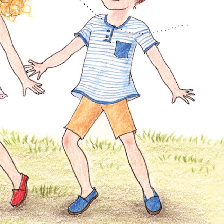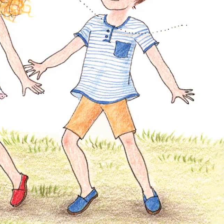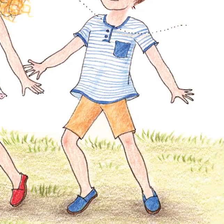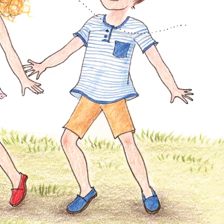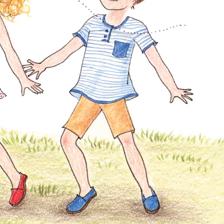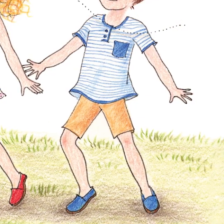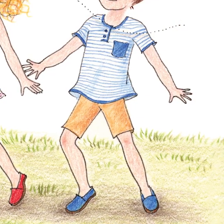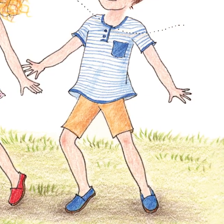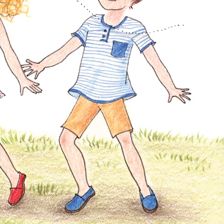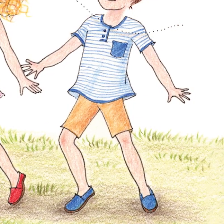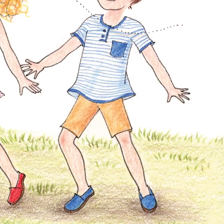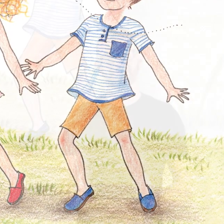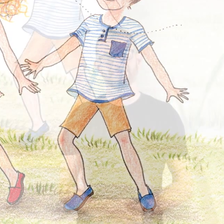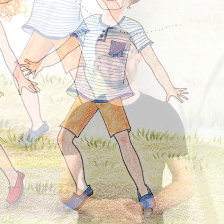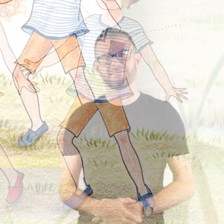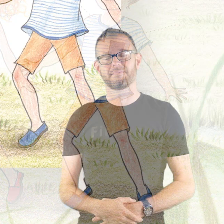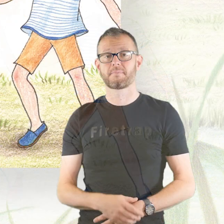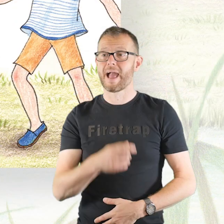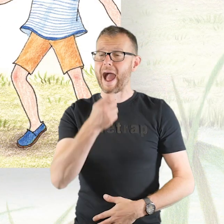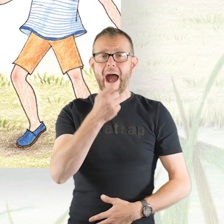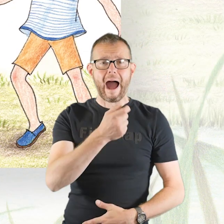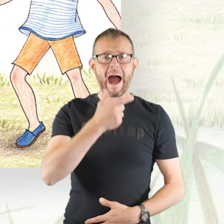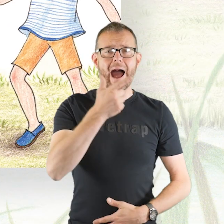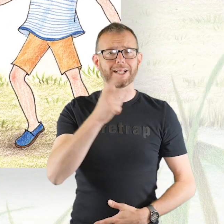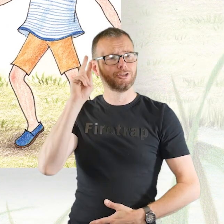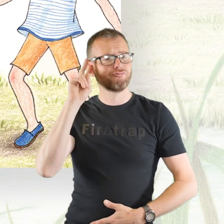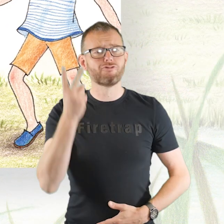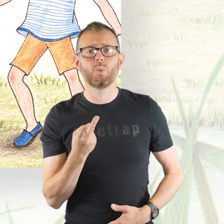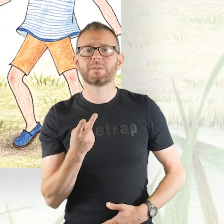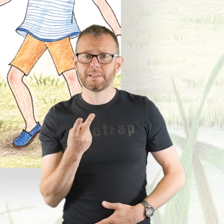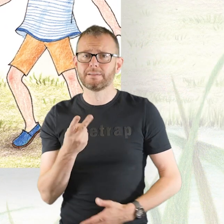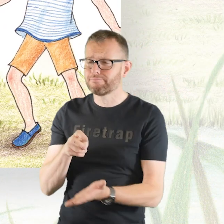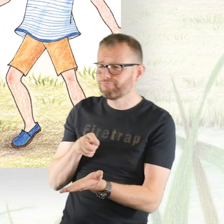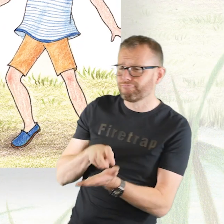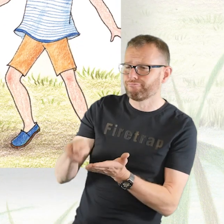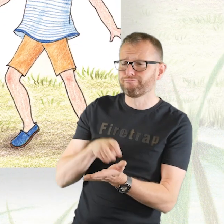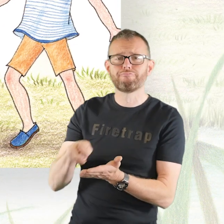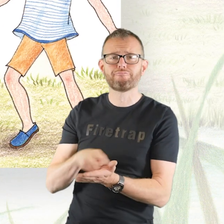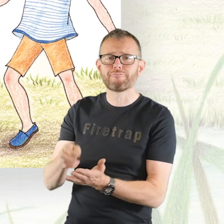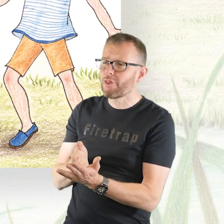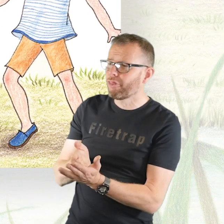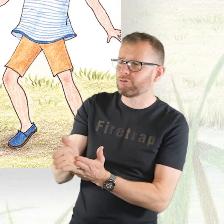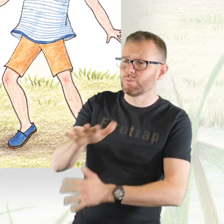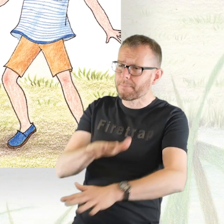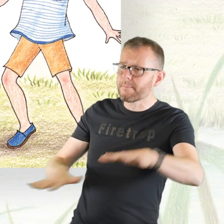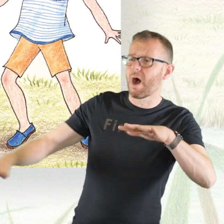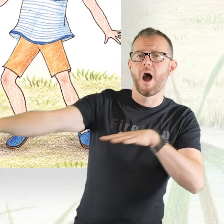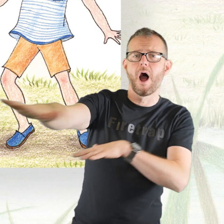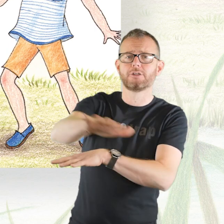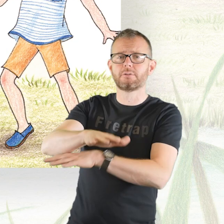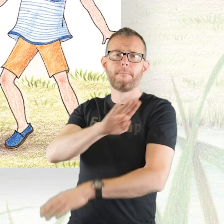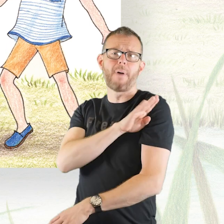Redgrave and Lopham Fen. Alex and Rosie followed a path through the marsh.